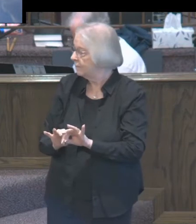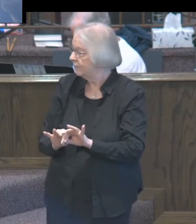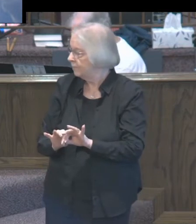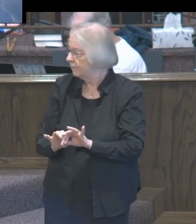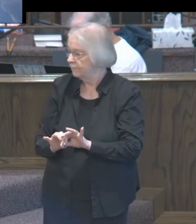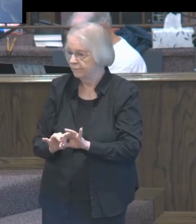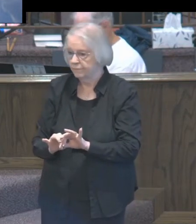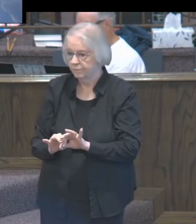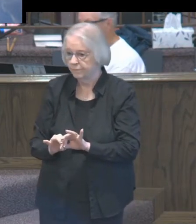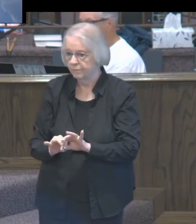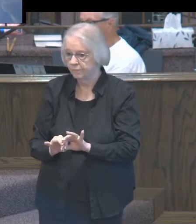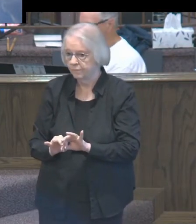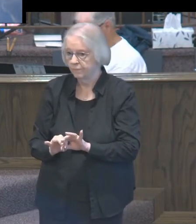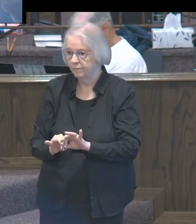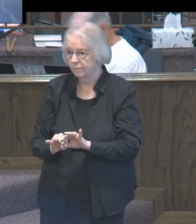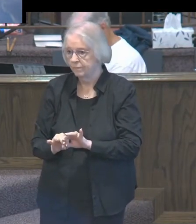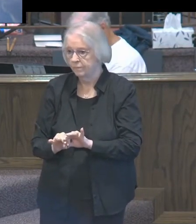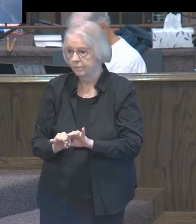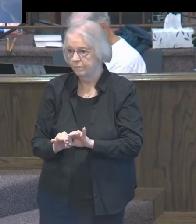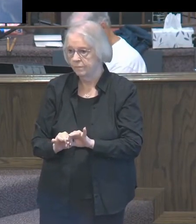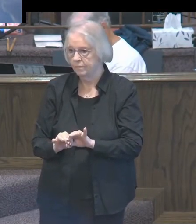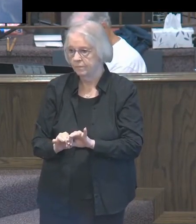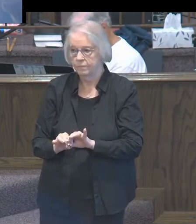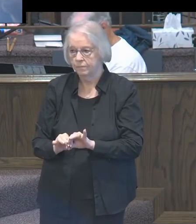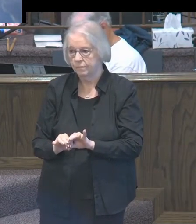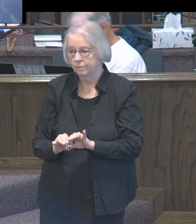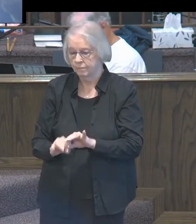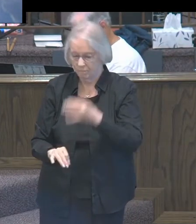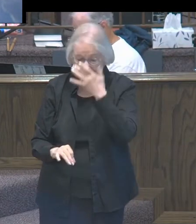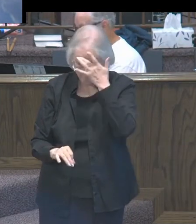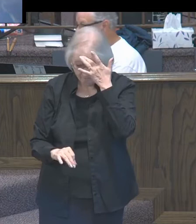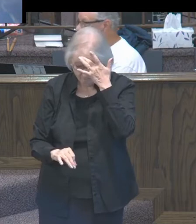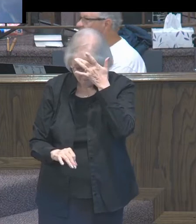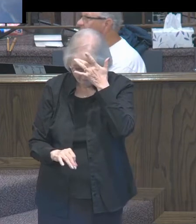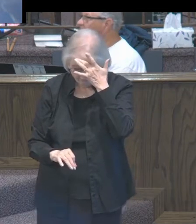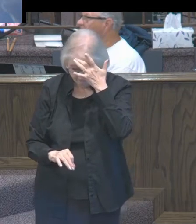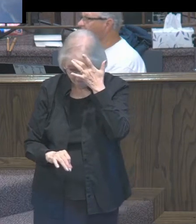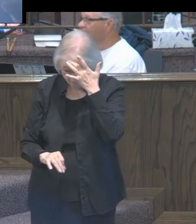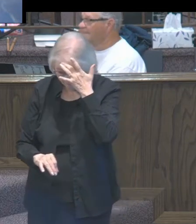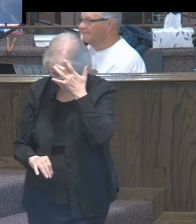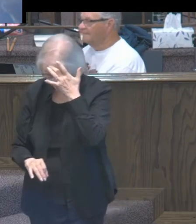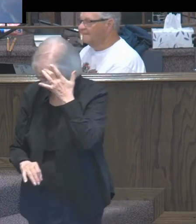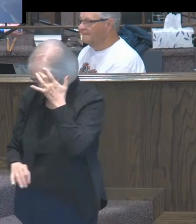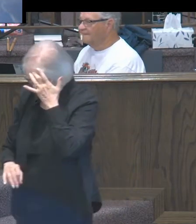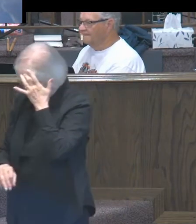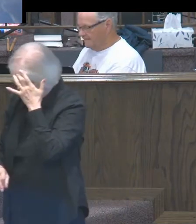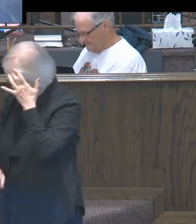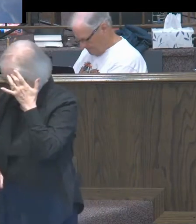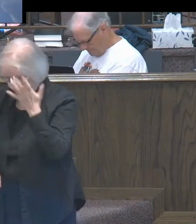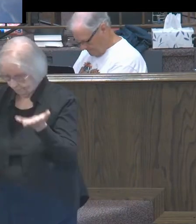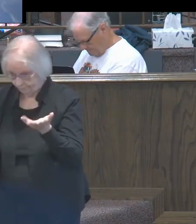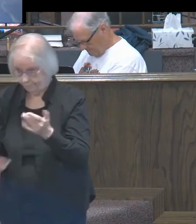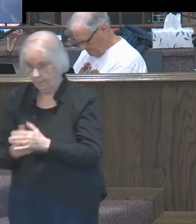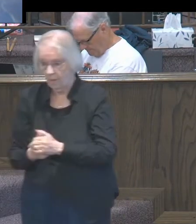Dear Heavenly Father, it's just awesome to be in your presence, in the presence of Alan D as they prepare